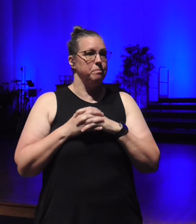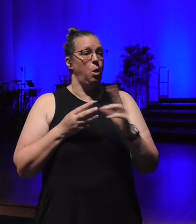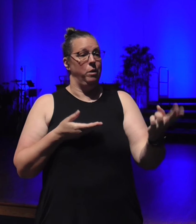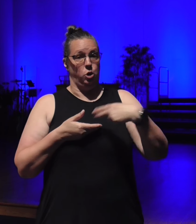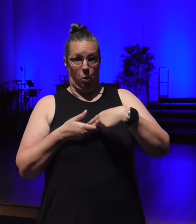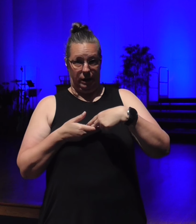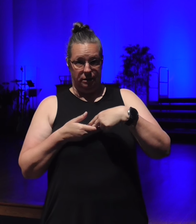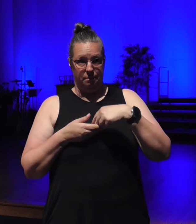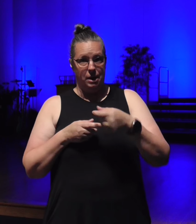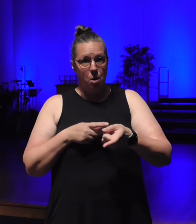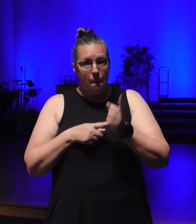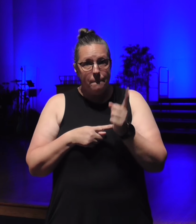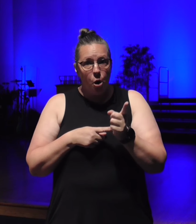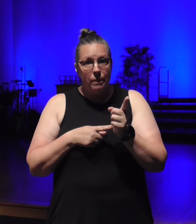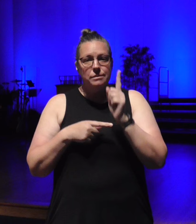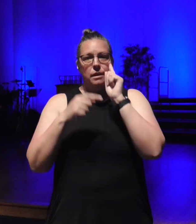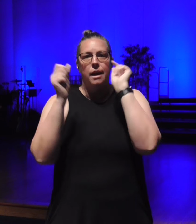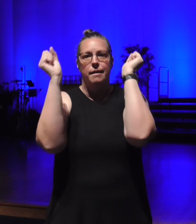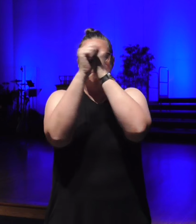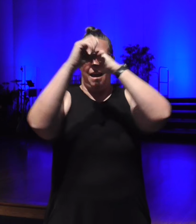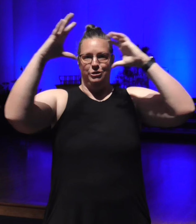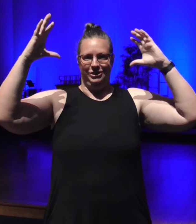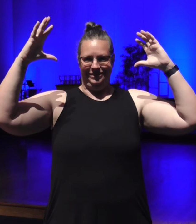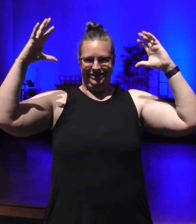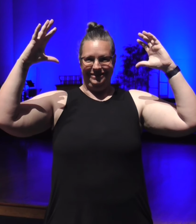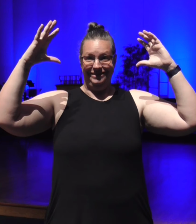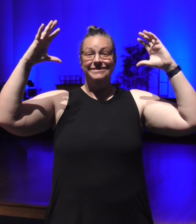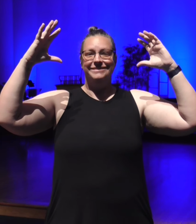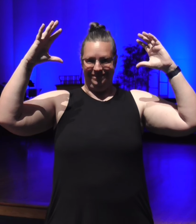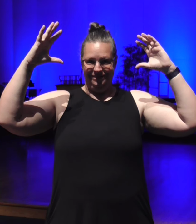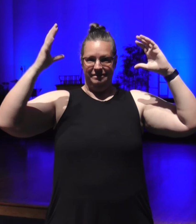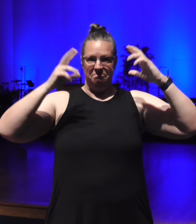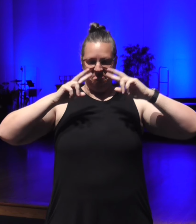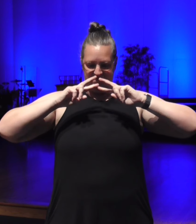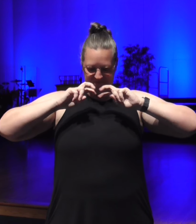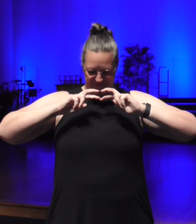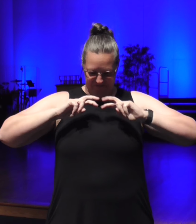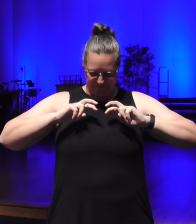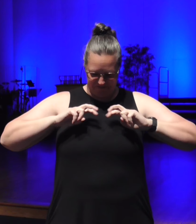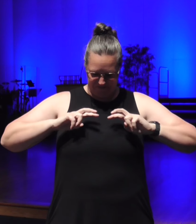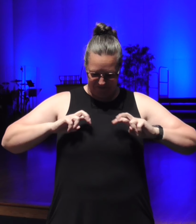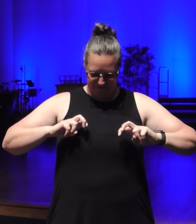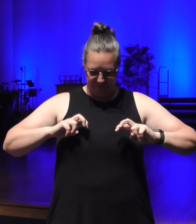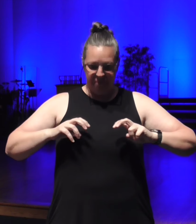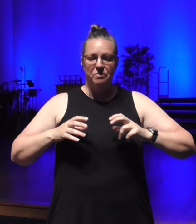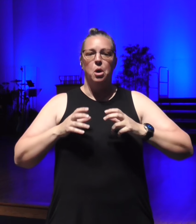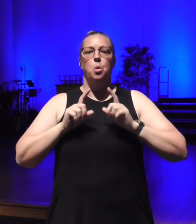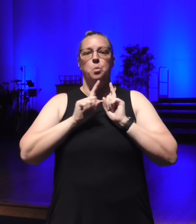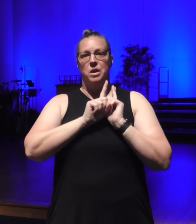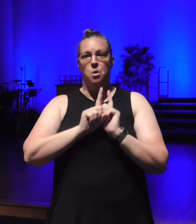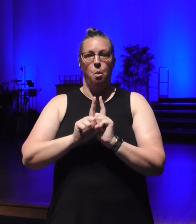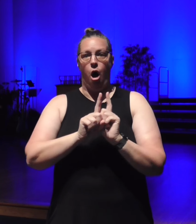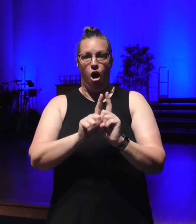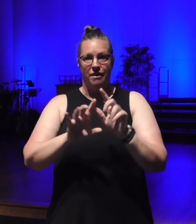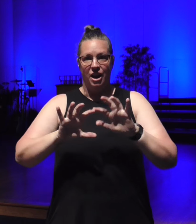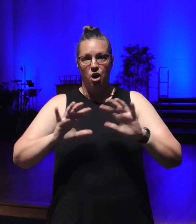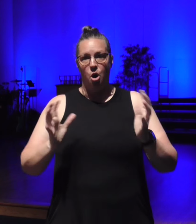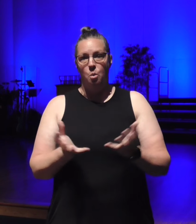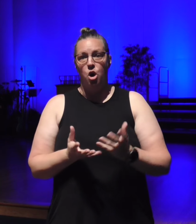for a moment in your imagination, going within as we walk together in a world